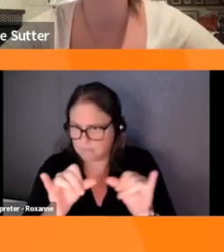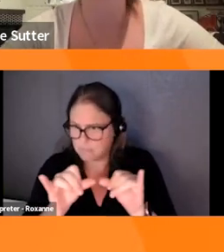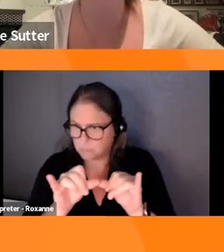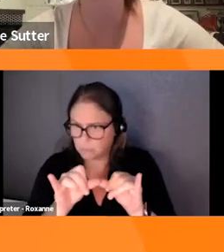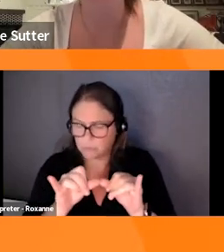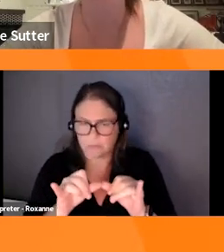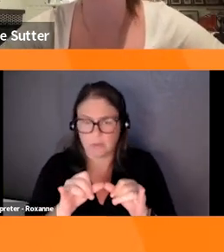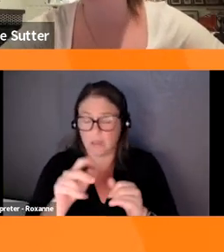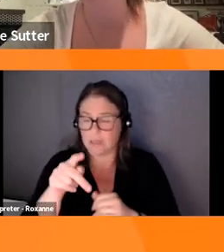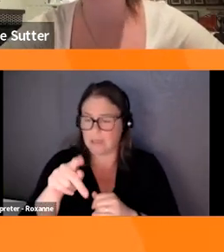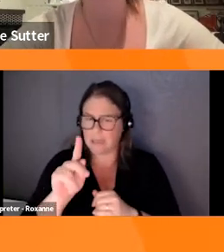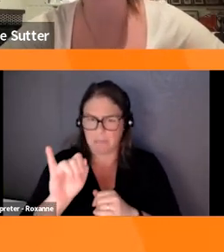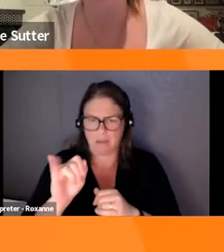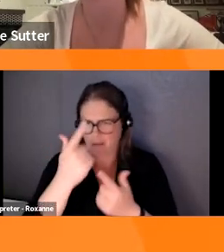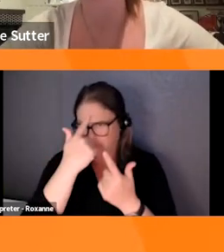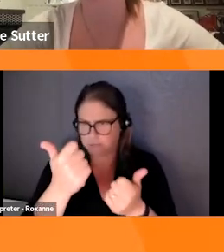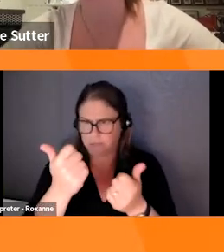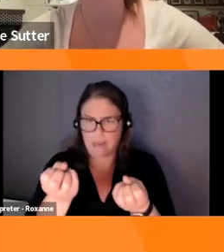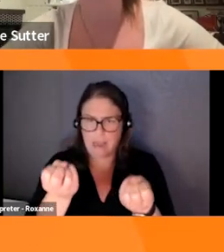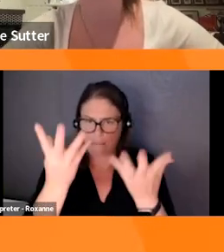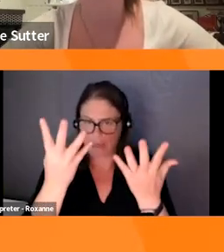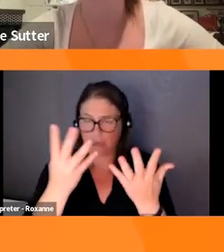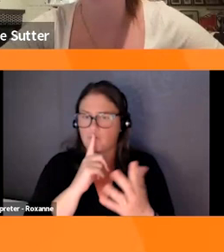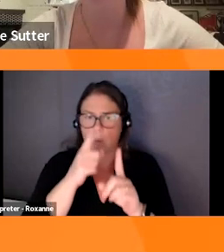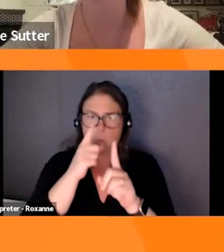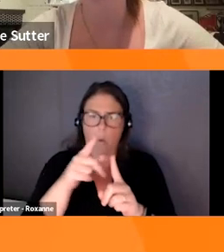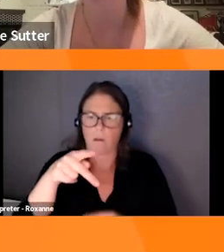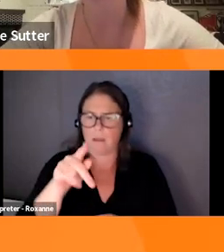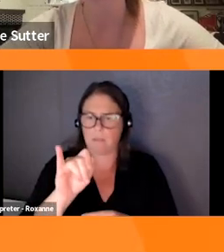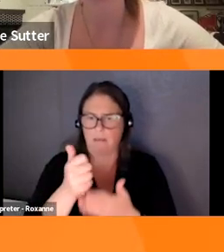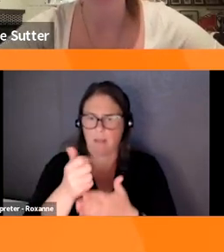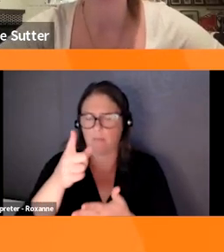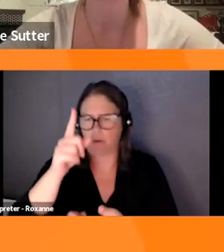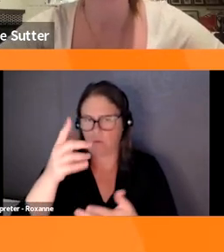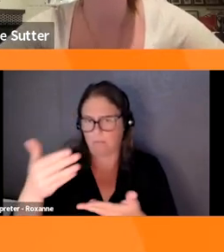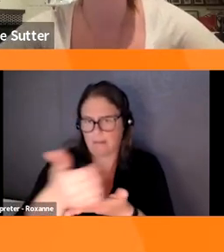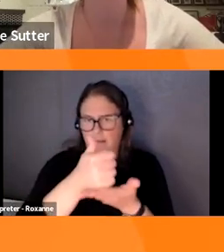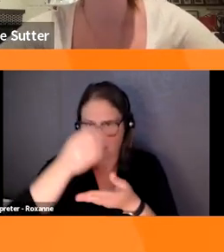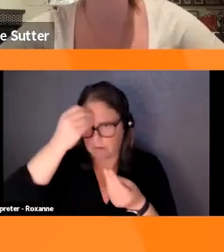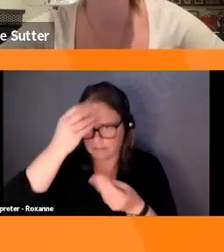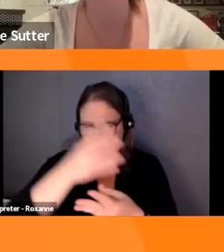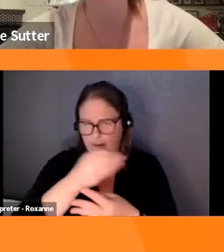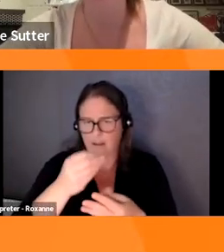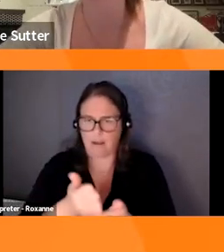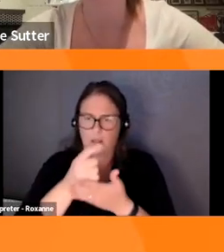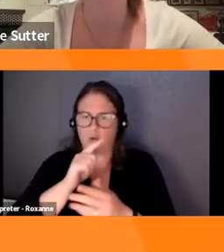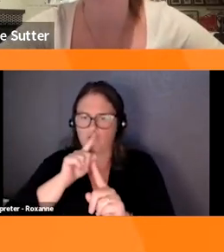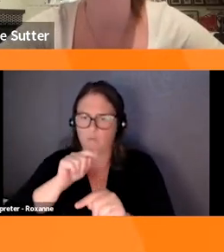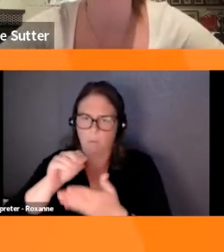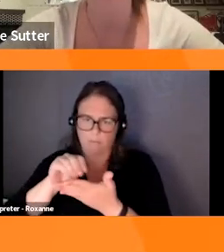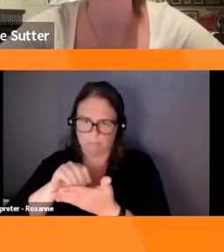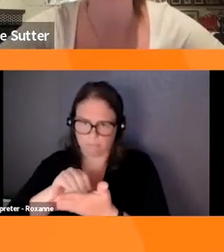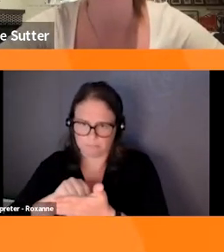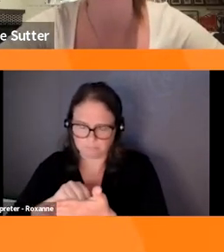track. It's just going to give you more data in the end to work with and report to. And then we also did include in here